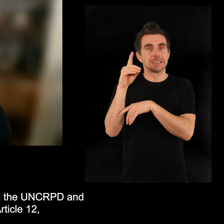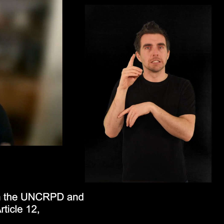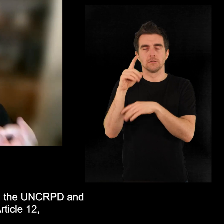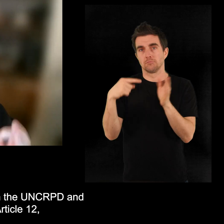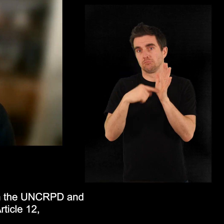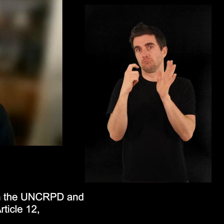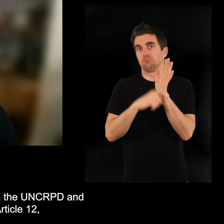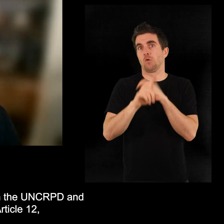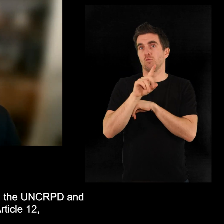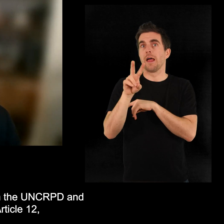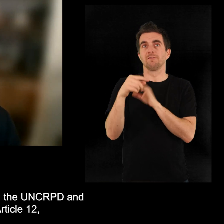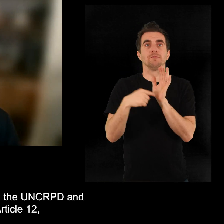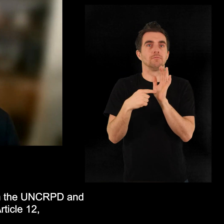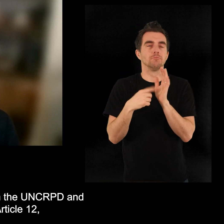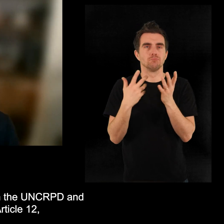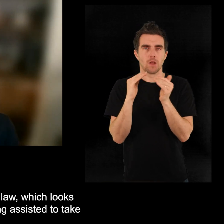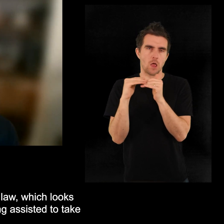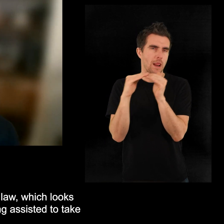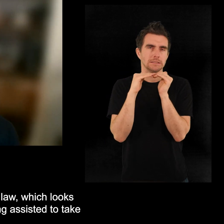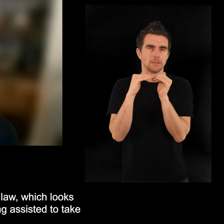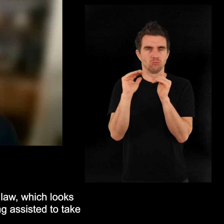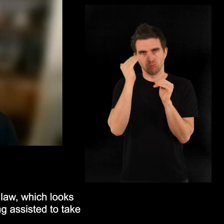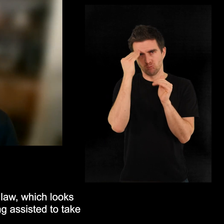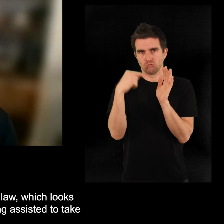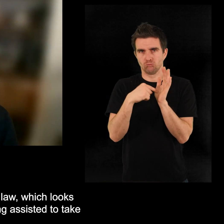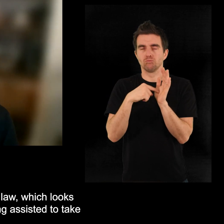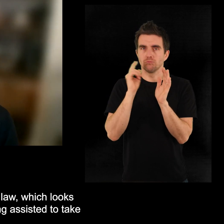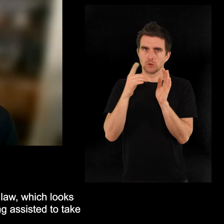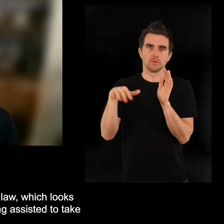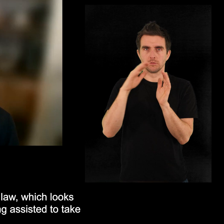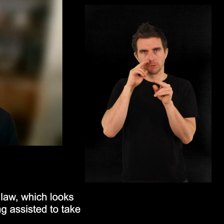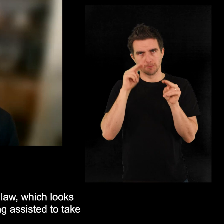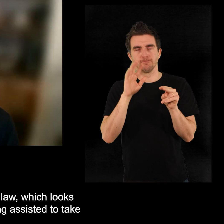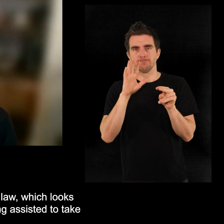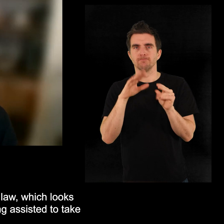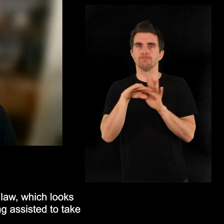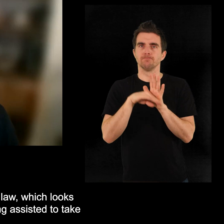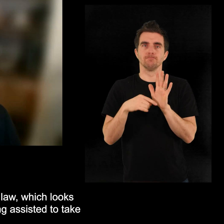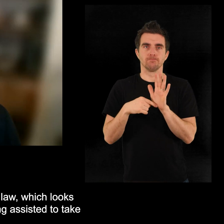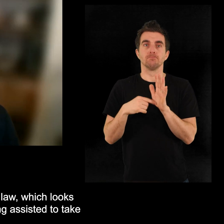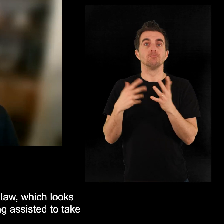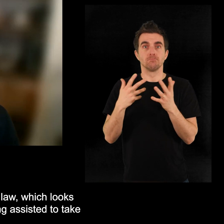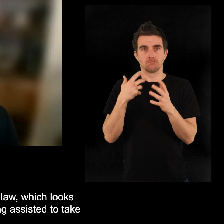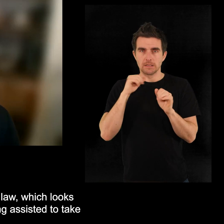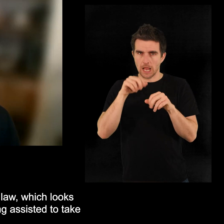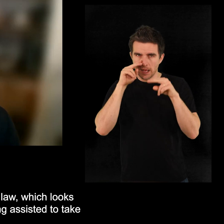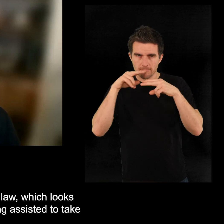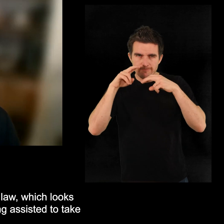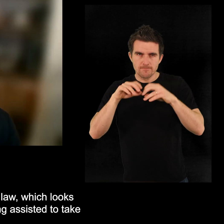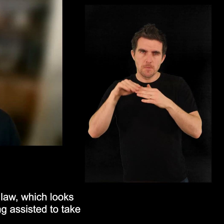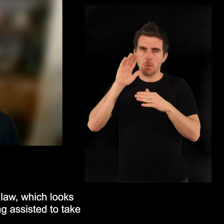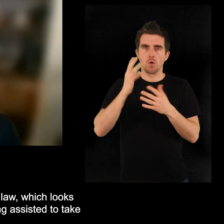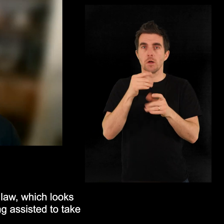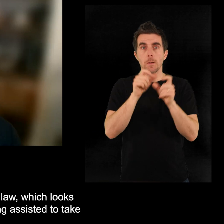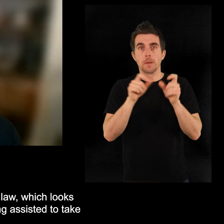are particularly apparent in Article 12, equal recognition before the law, which looks in